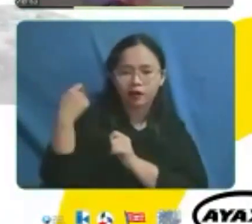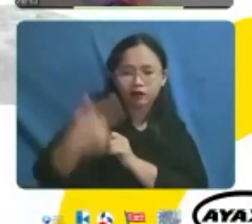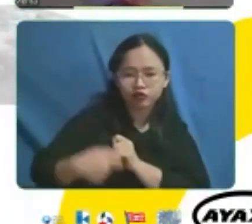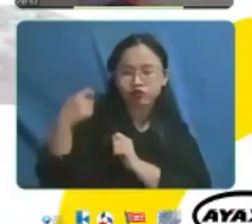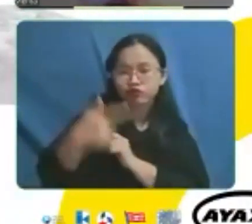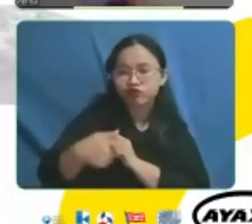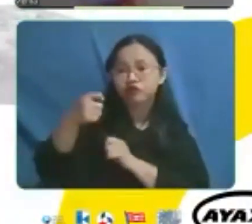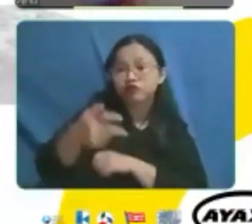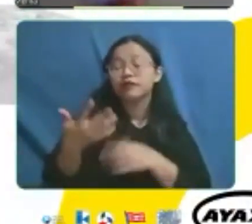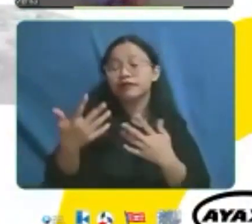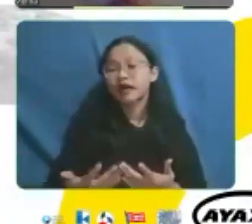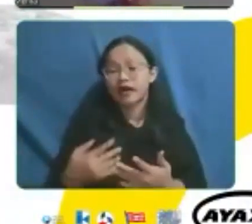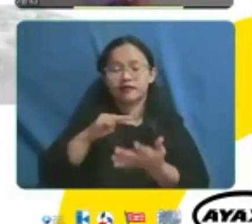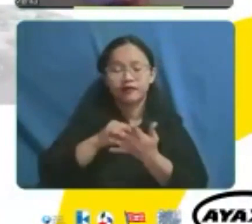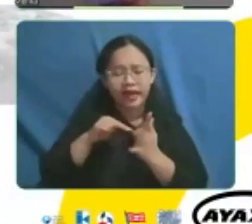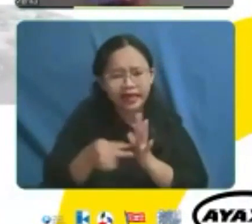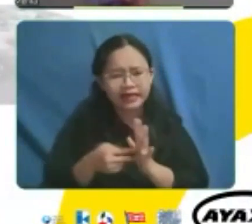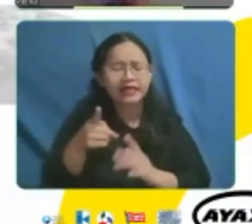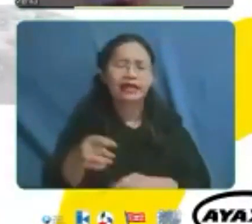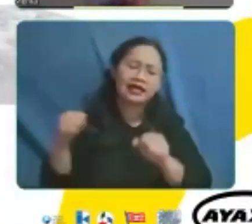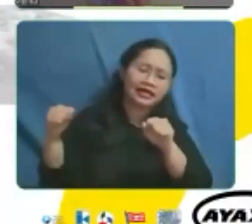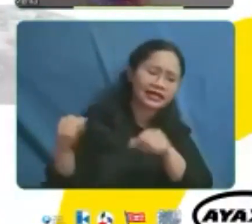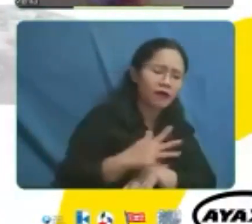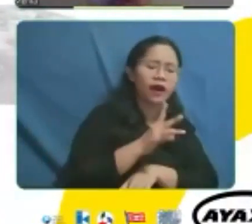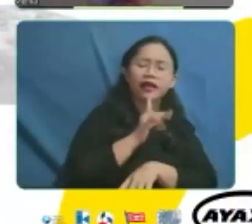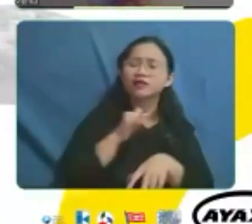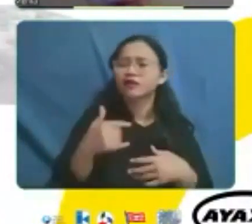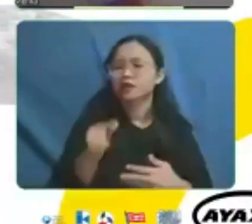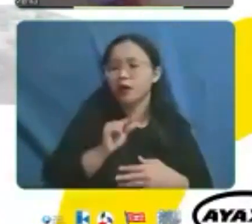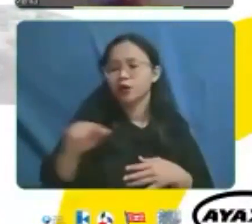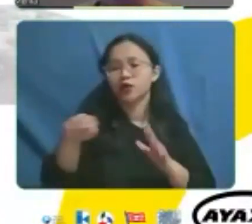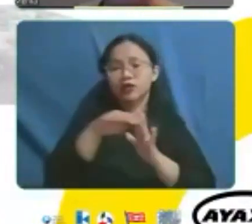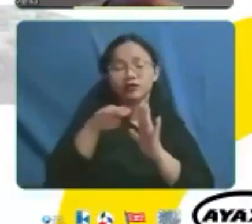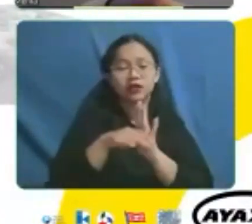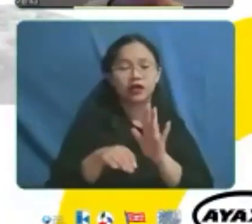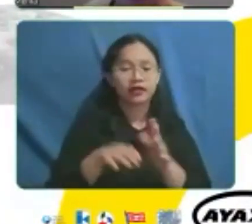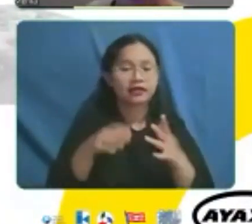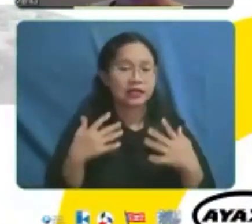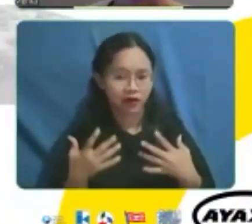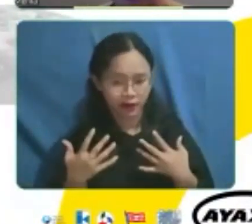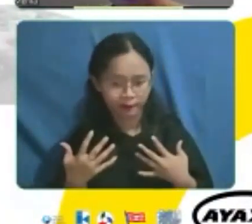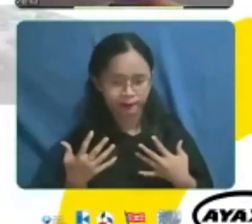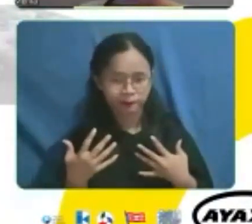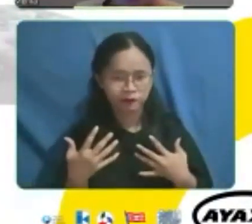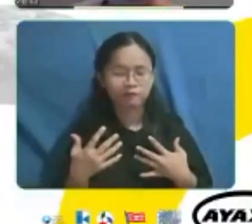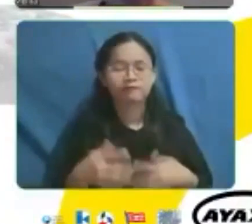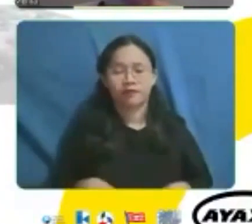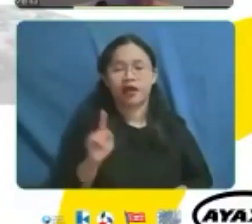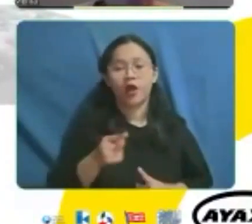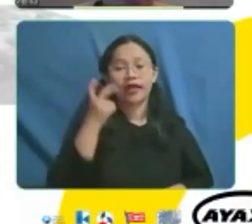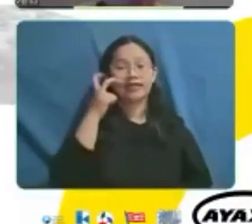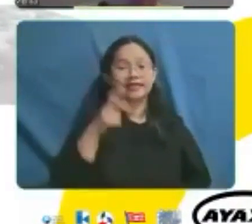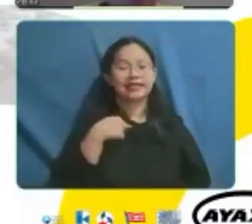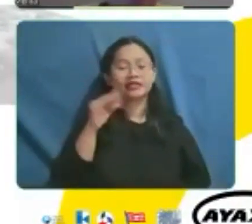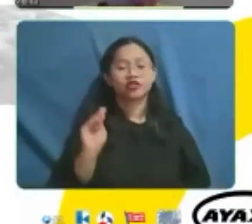in Jakarta, they really looked at the benefits of a number of the different strategies that were under consideration and actually